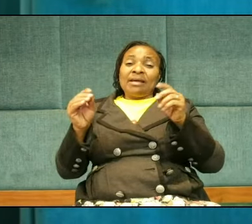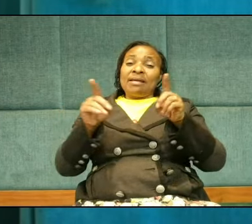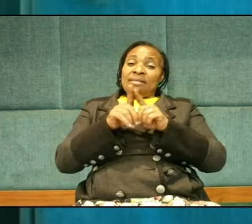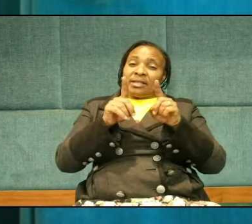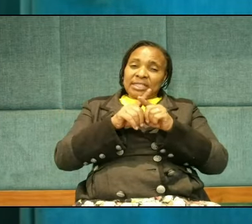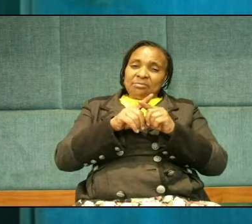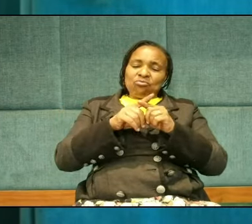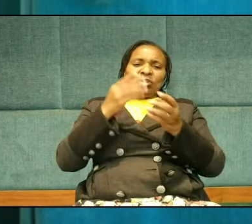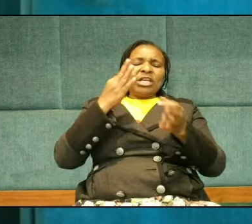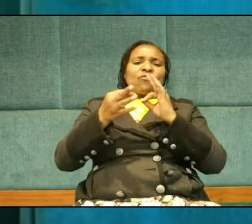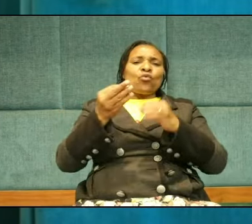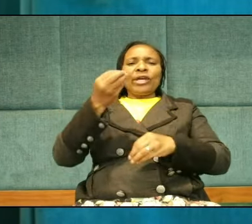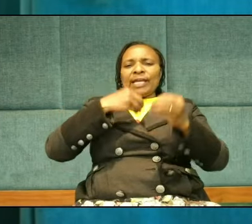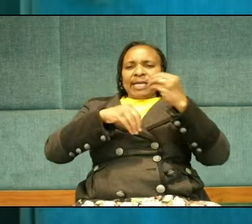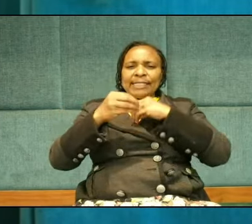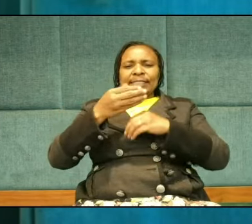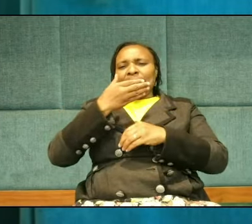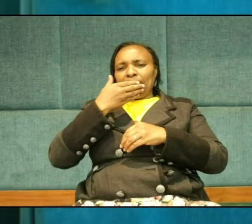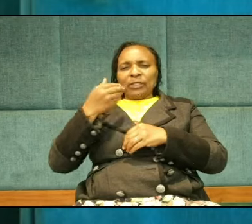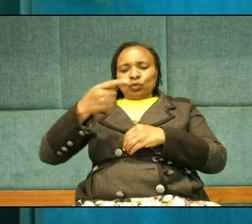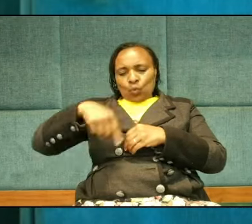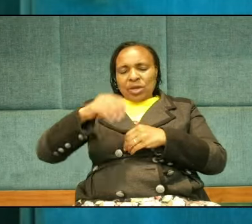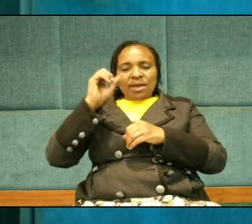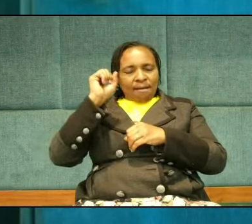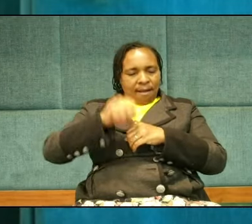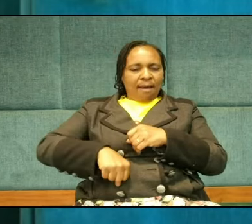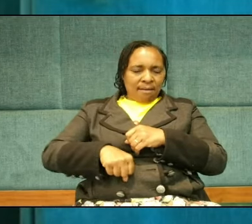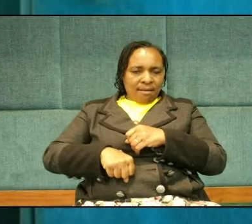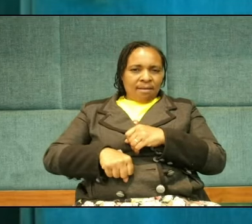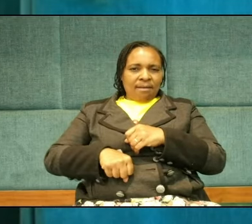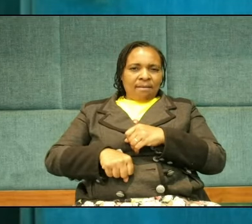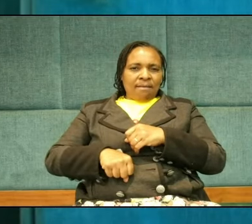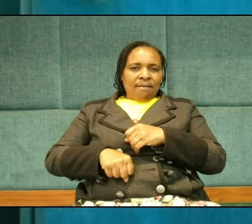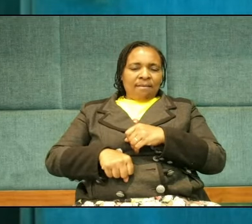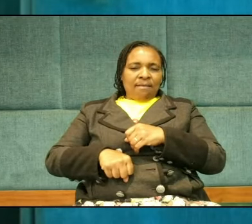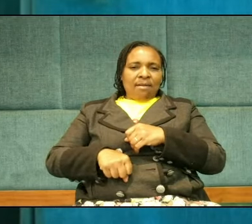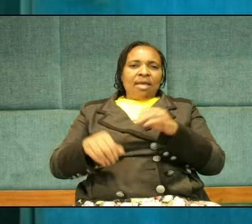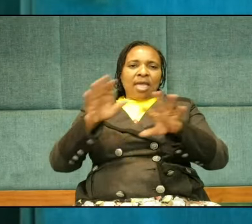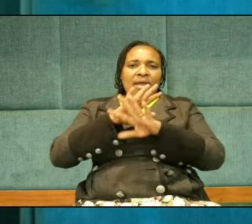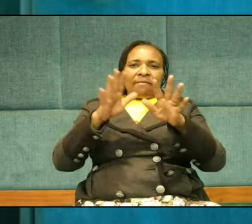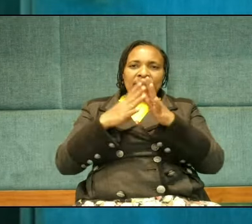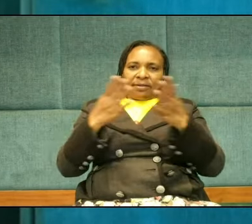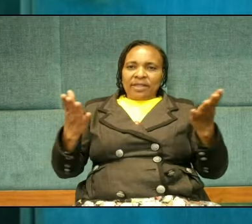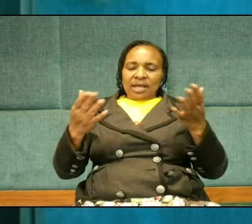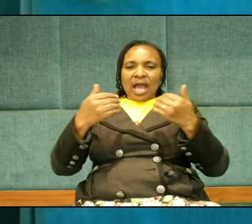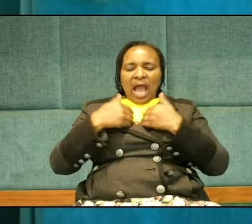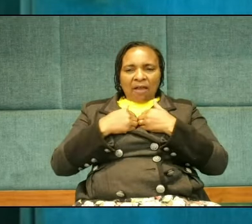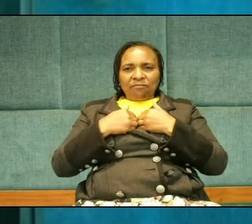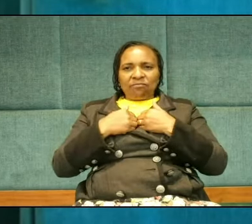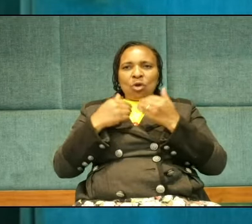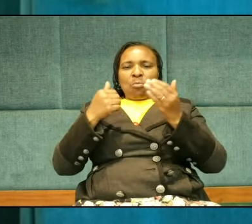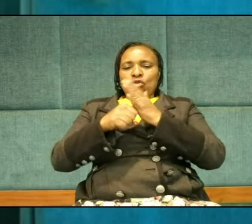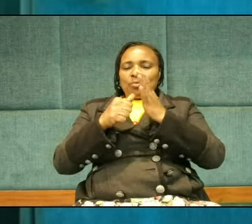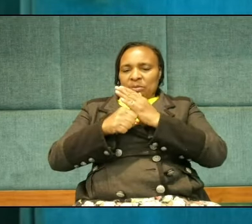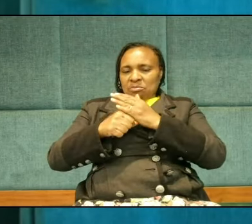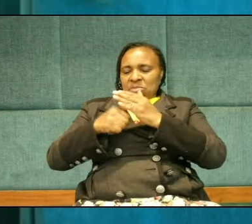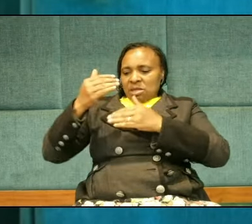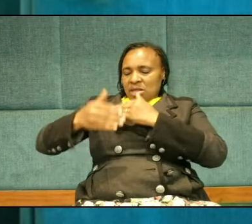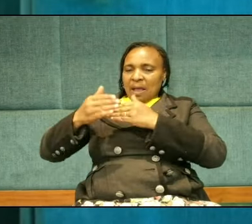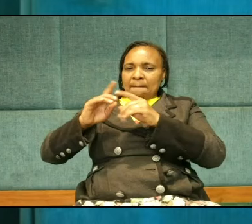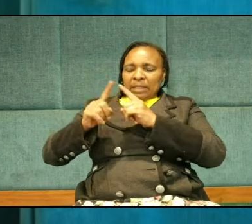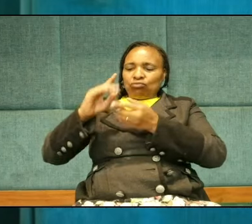we eat the best we can, yeah, and everything has side effects, but we need to